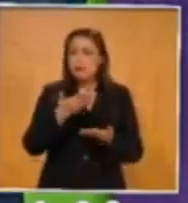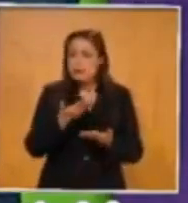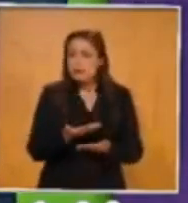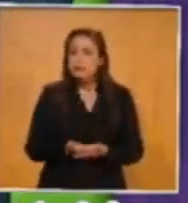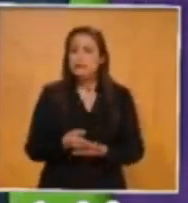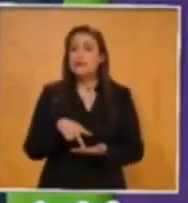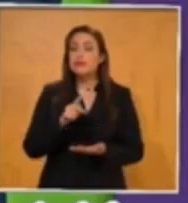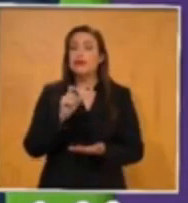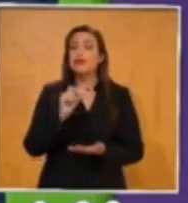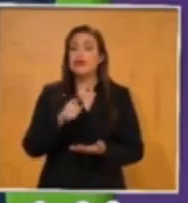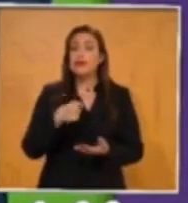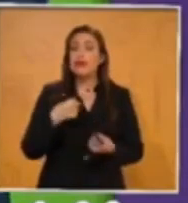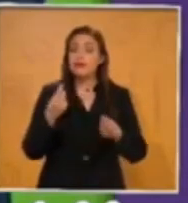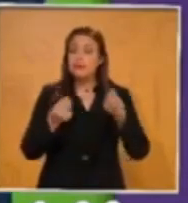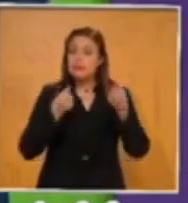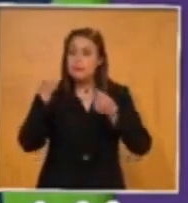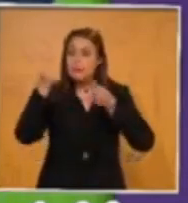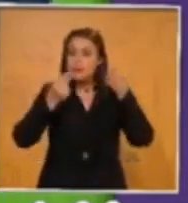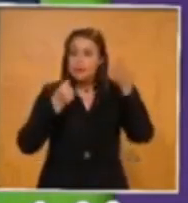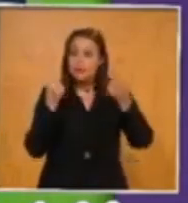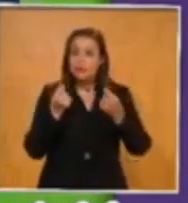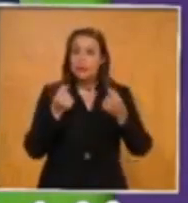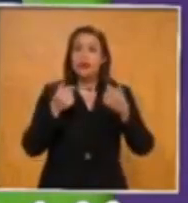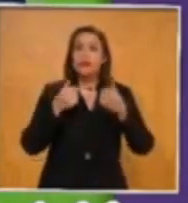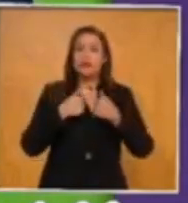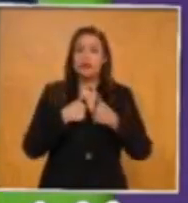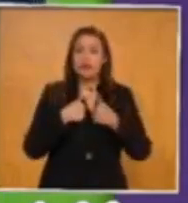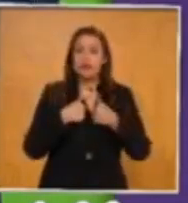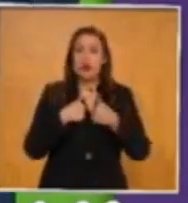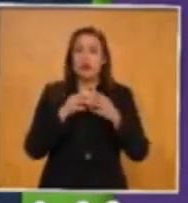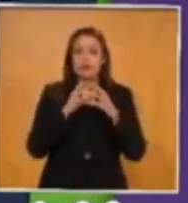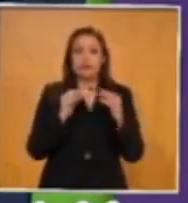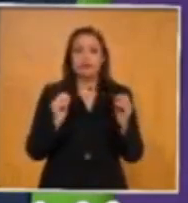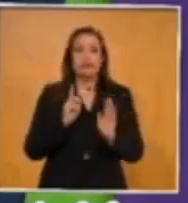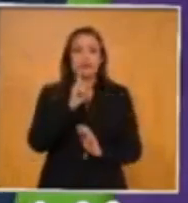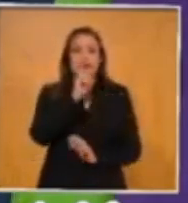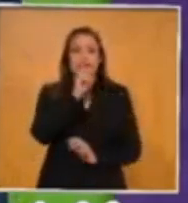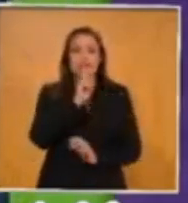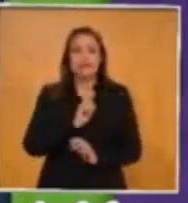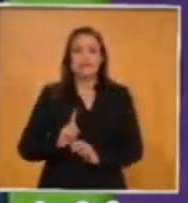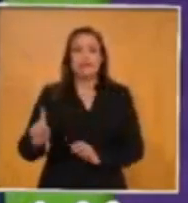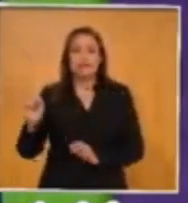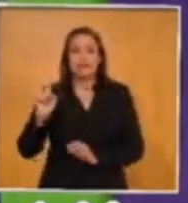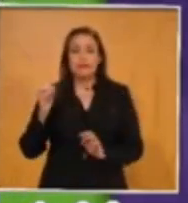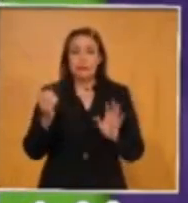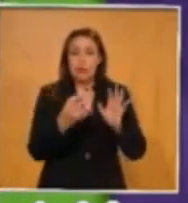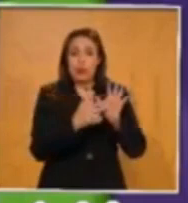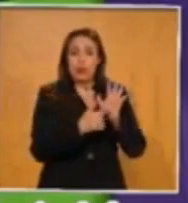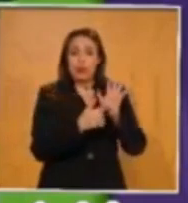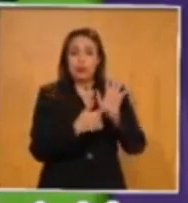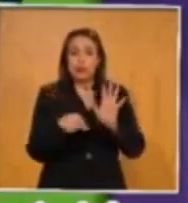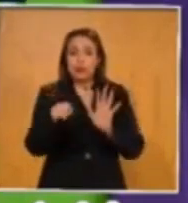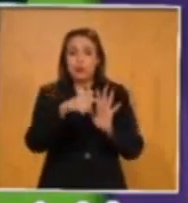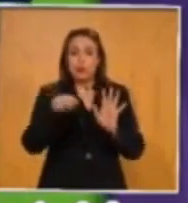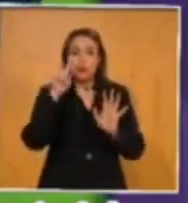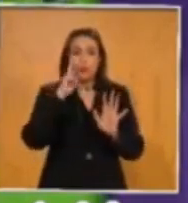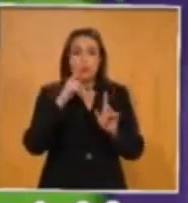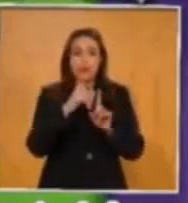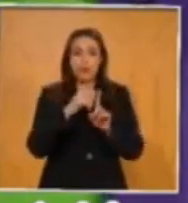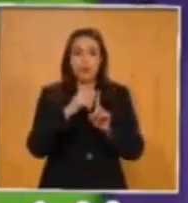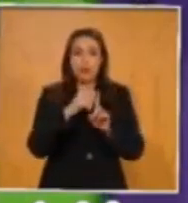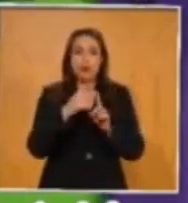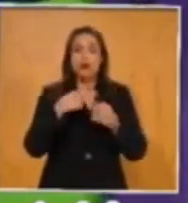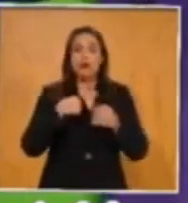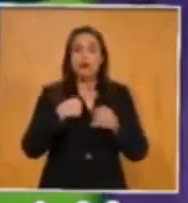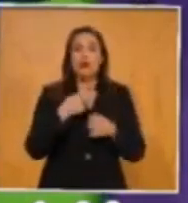physical activity. I'm going to disappear and I will become a cartoon. I want you to